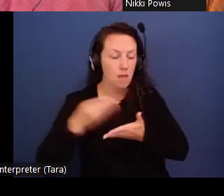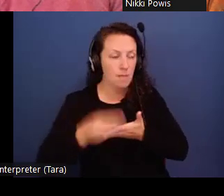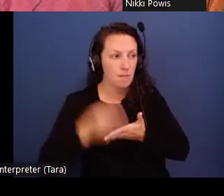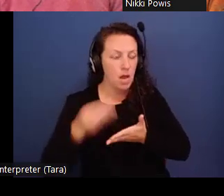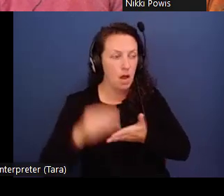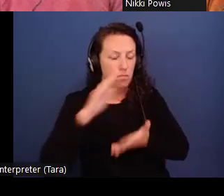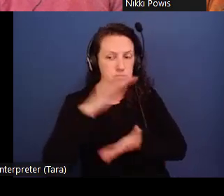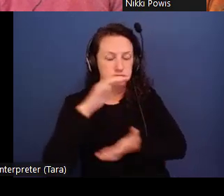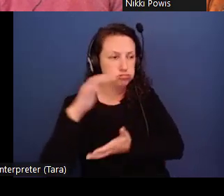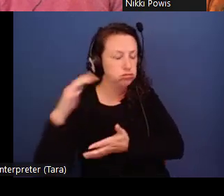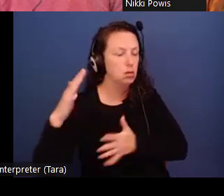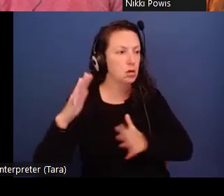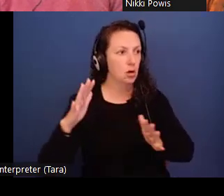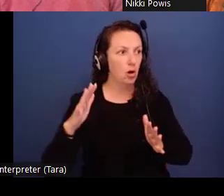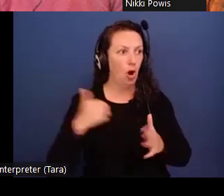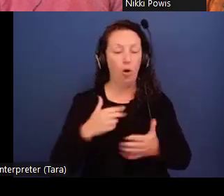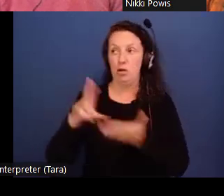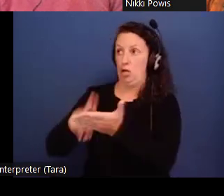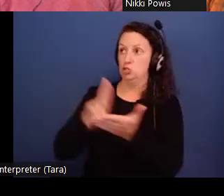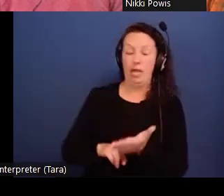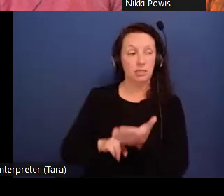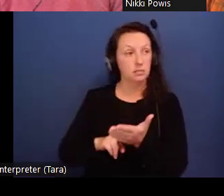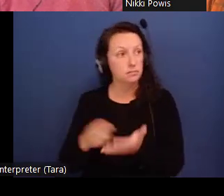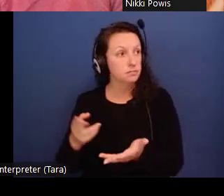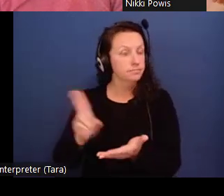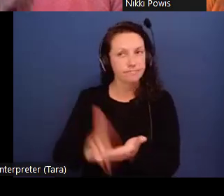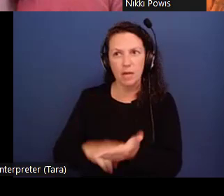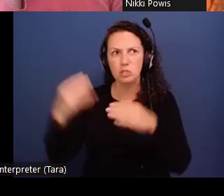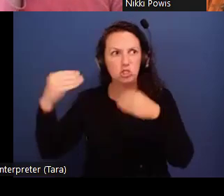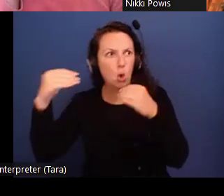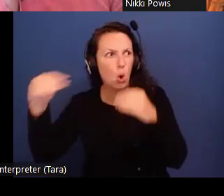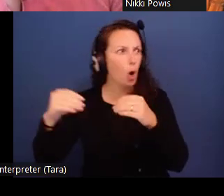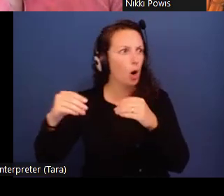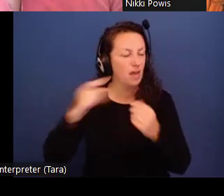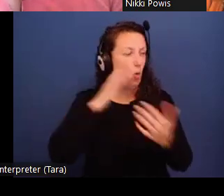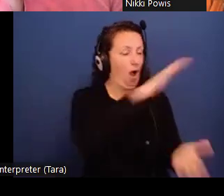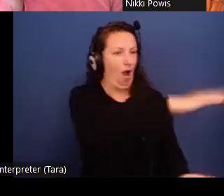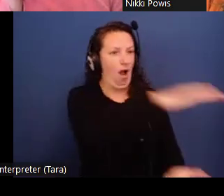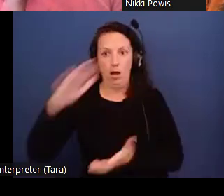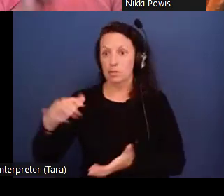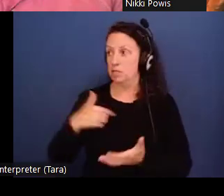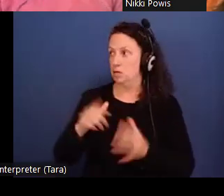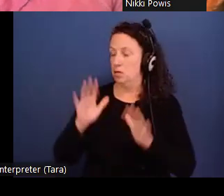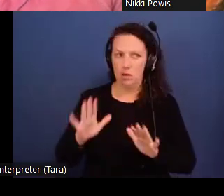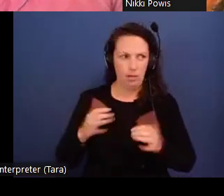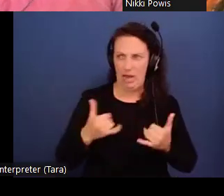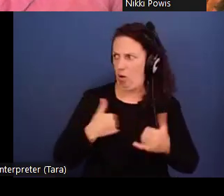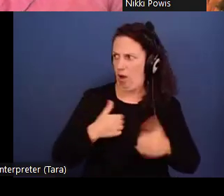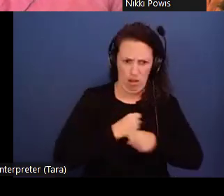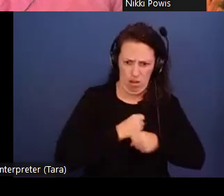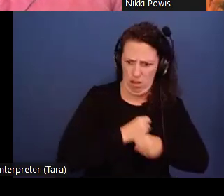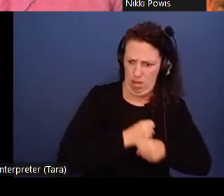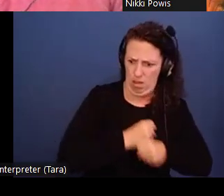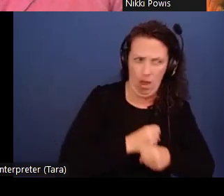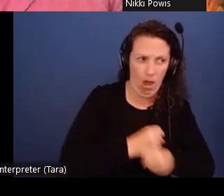Target contract and that is absolutely amazing, but I need to produce that many things. And so a lot of